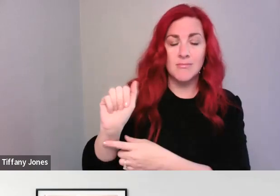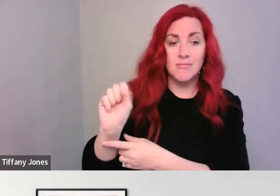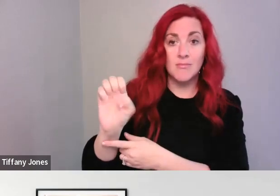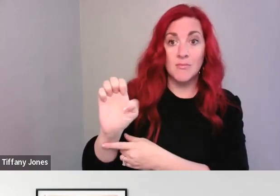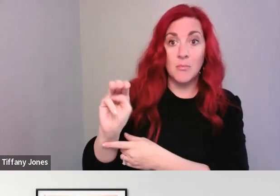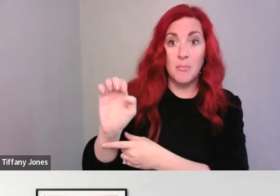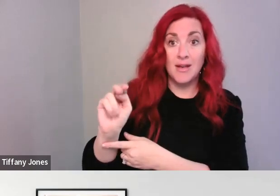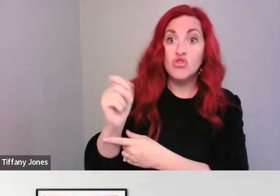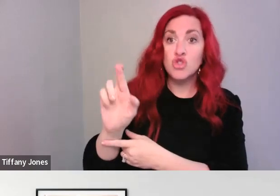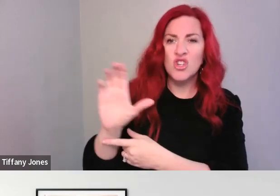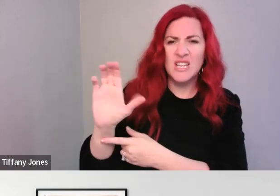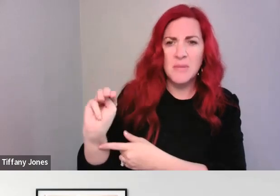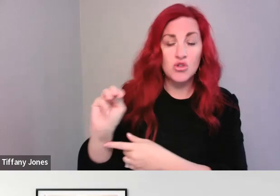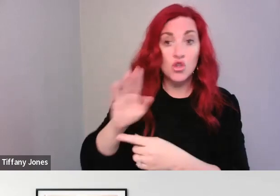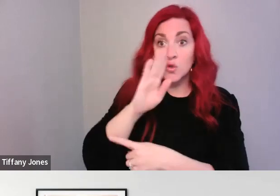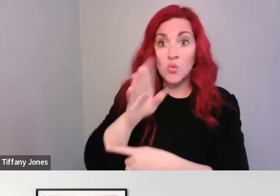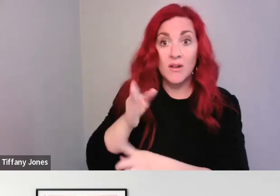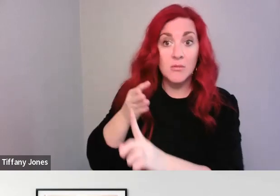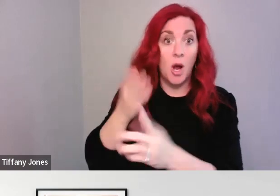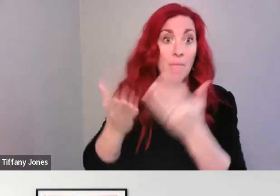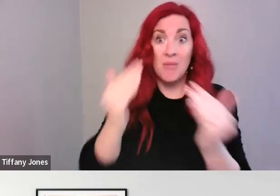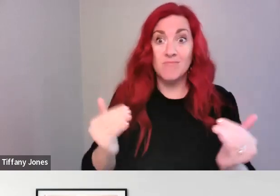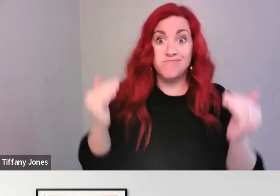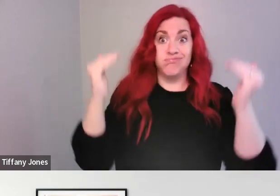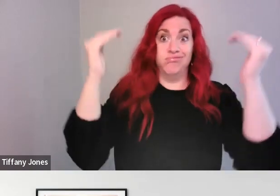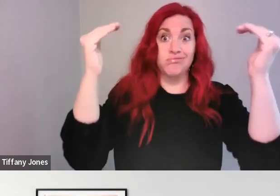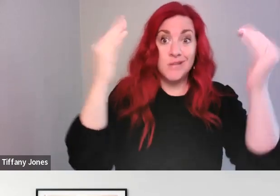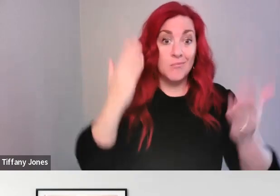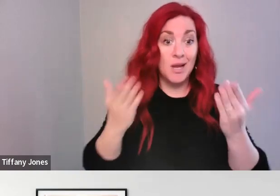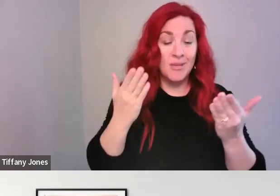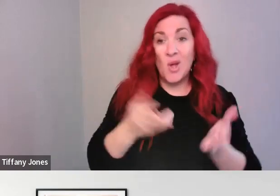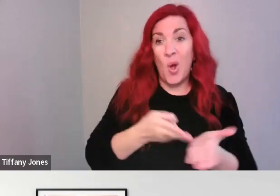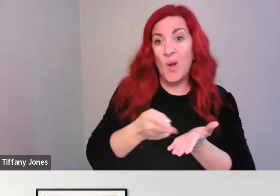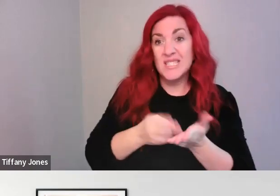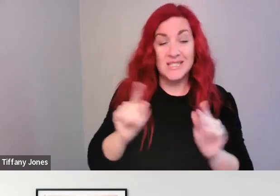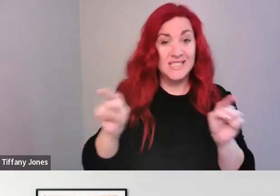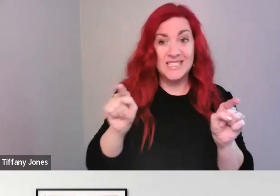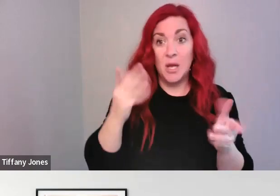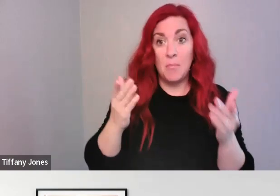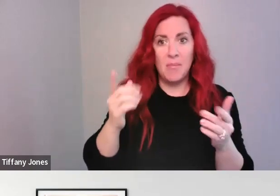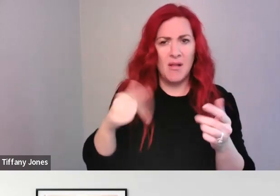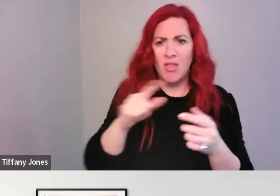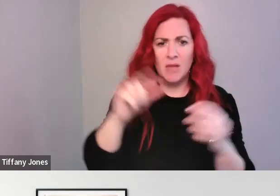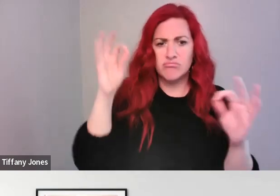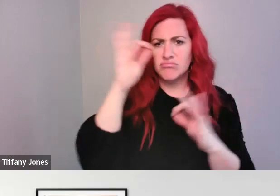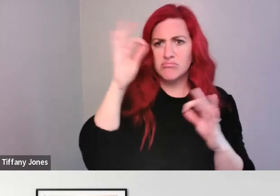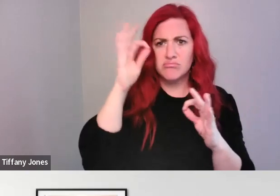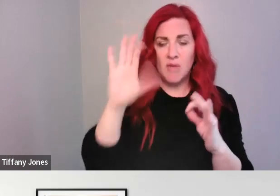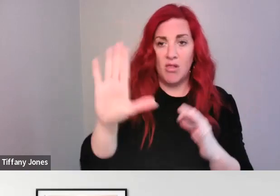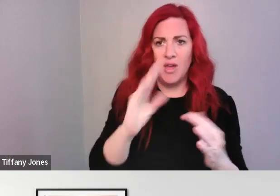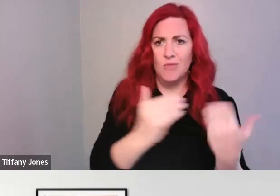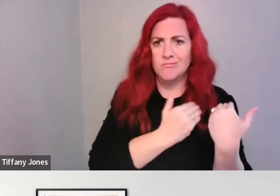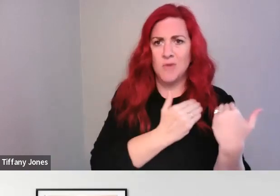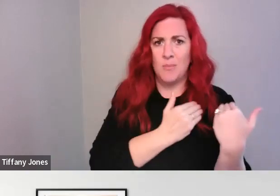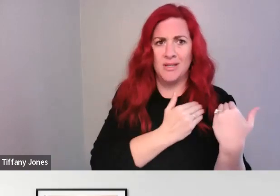or you may want to go above those people's heads, because honestly, they may not be fully aware of what their obligations